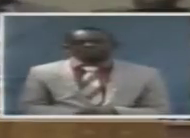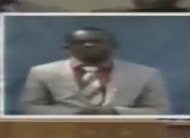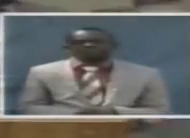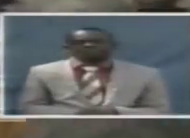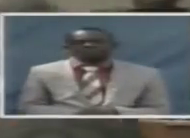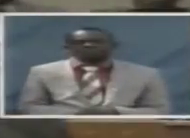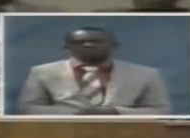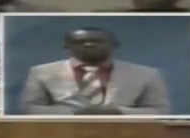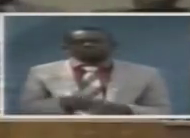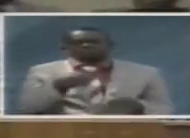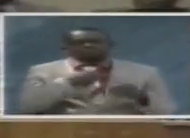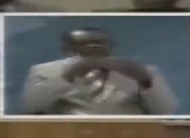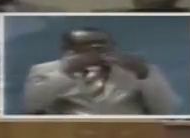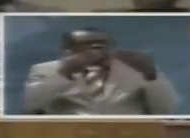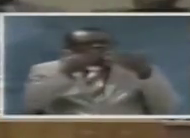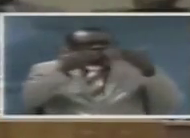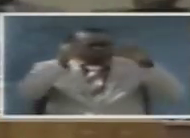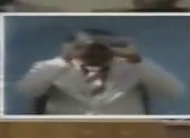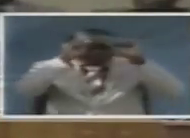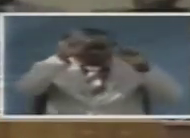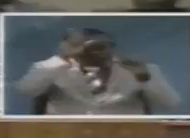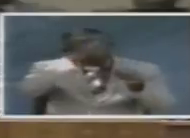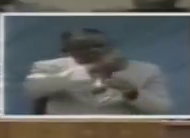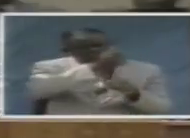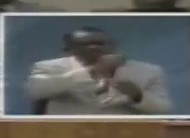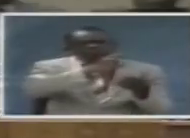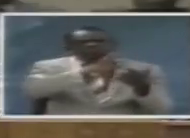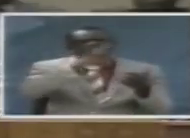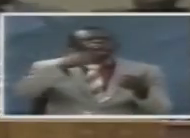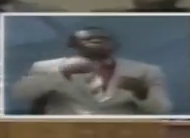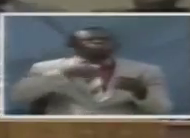for giving me this rare opportunity.